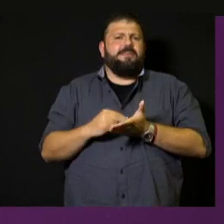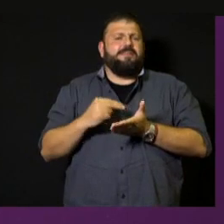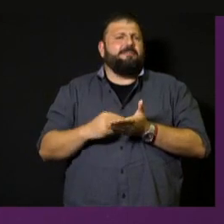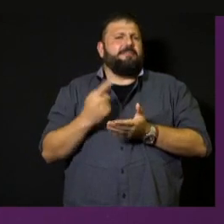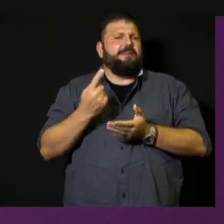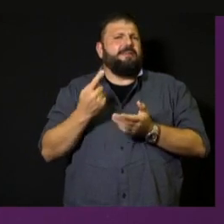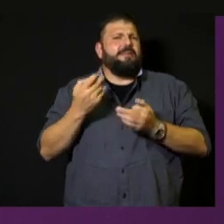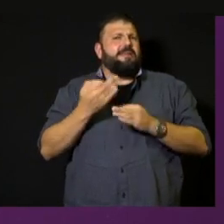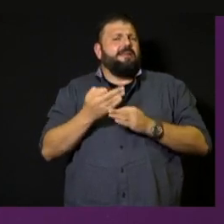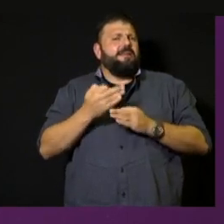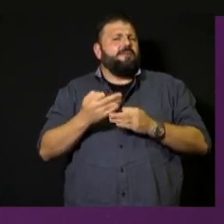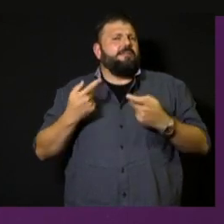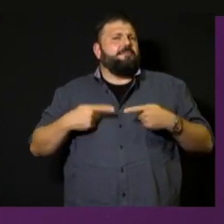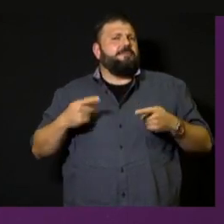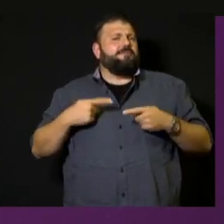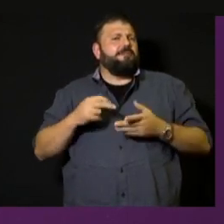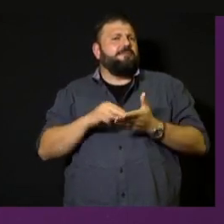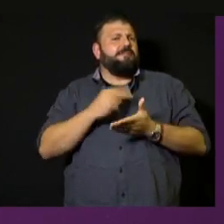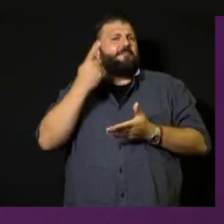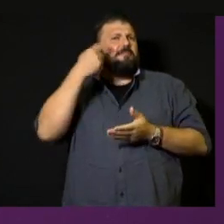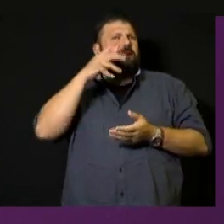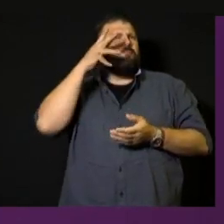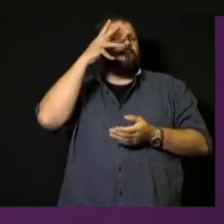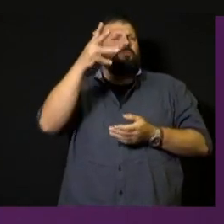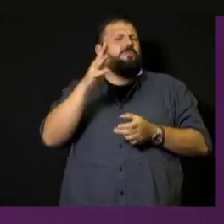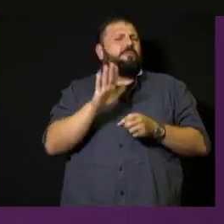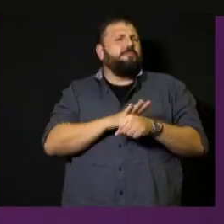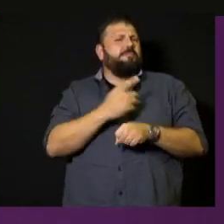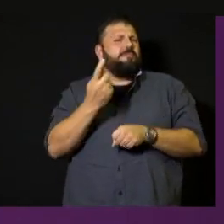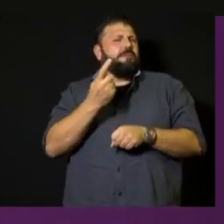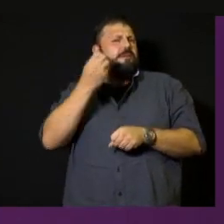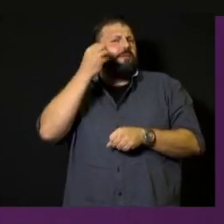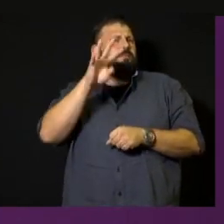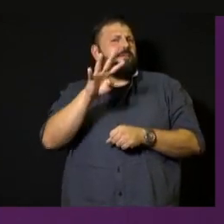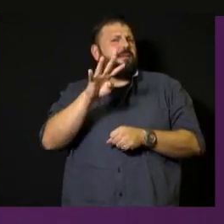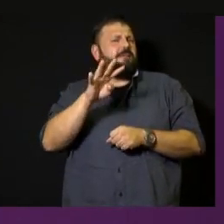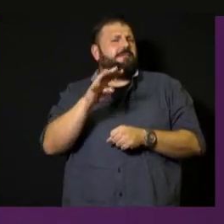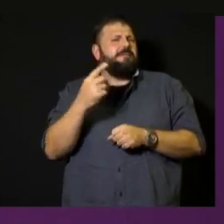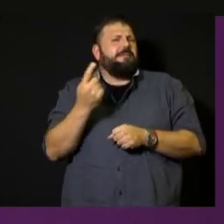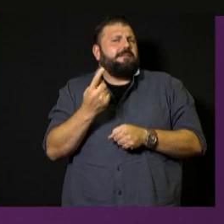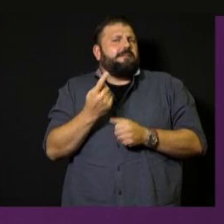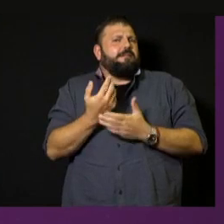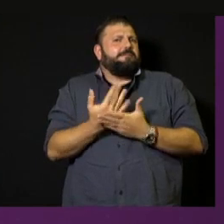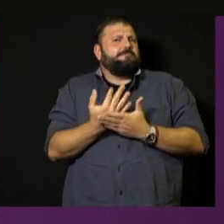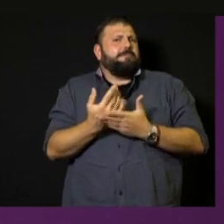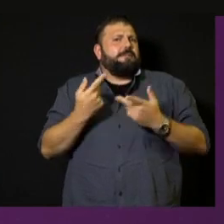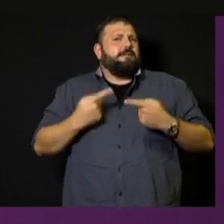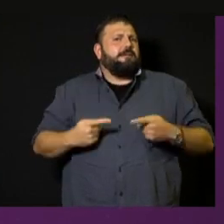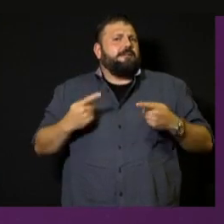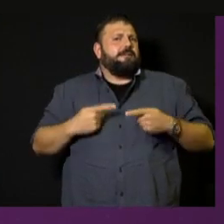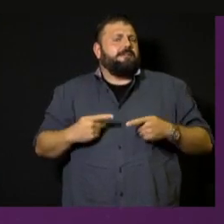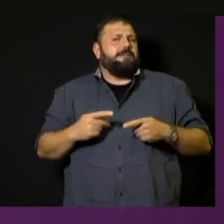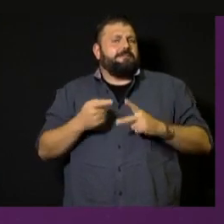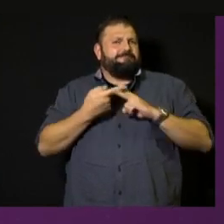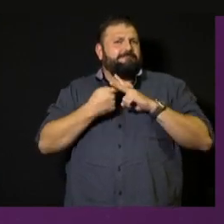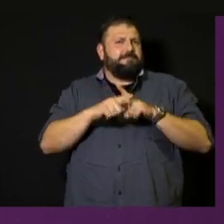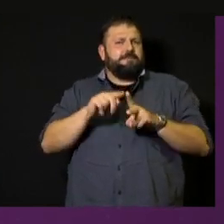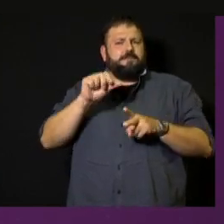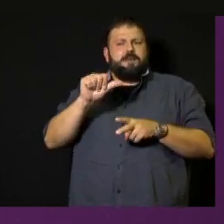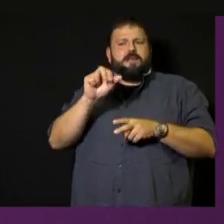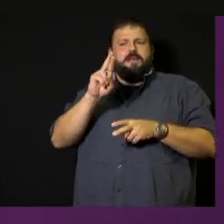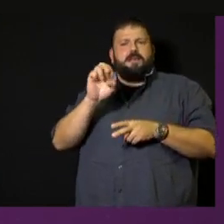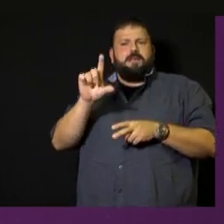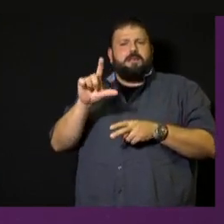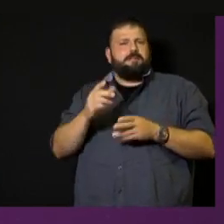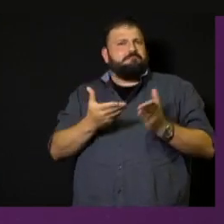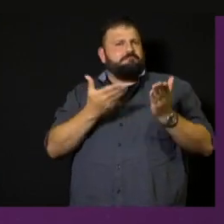or enrolling today? What is the future for them? So we start with